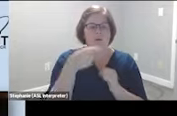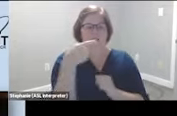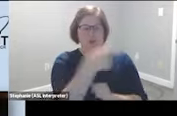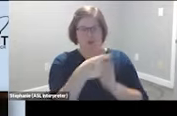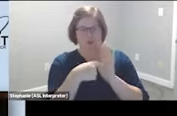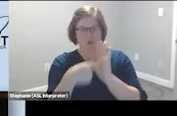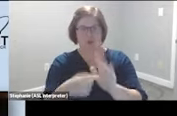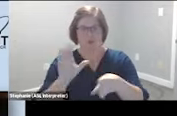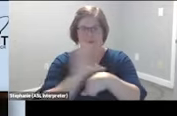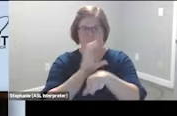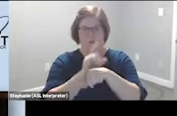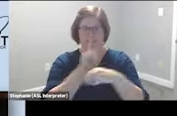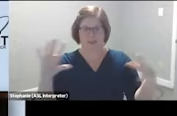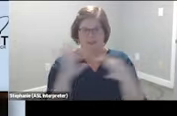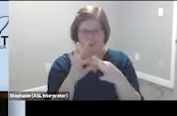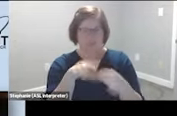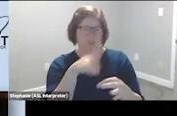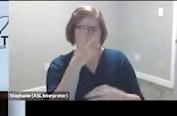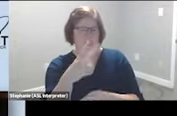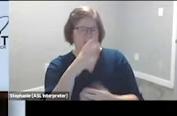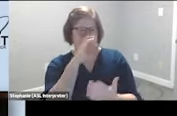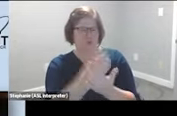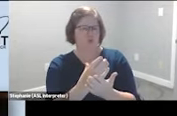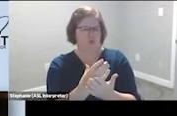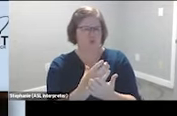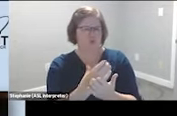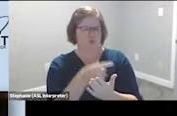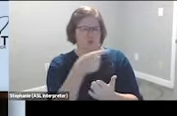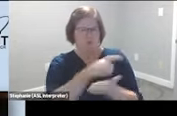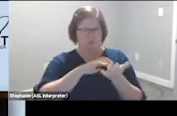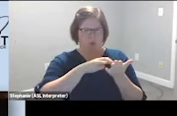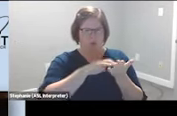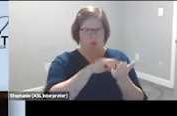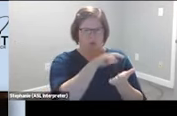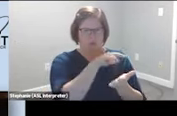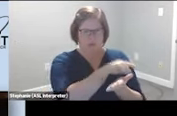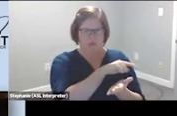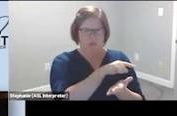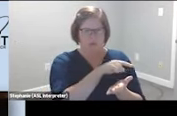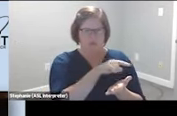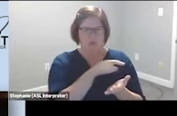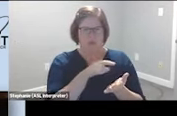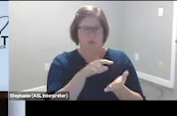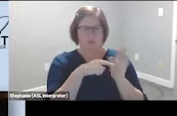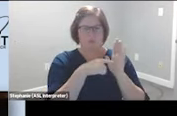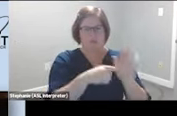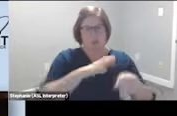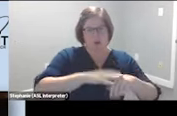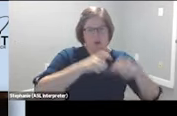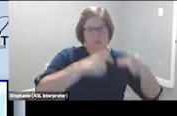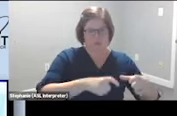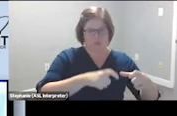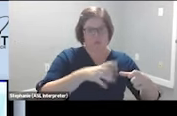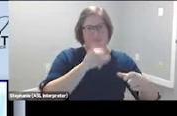and you can see a picture of our braille display, the Orbit Reader 20, being shown on the graffiti, and it replicates whatever